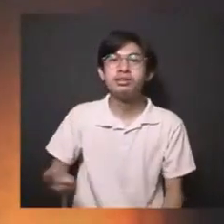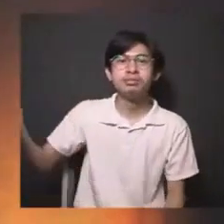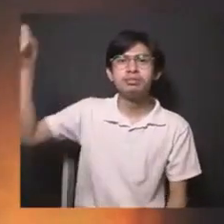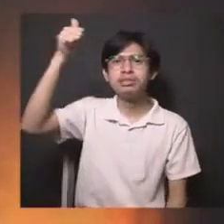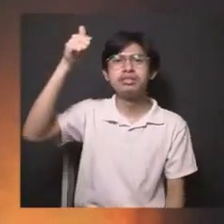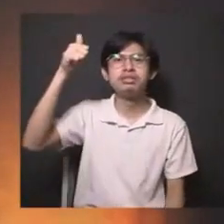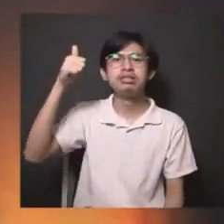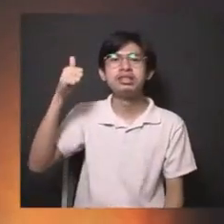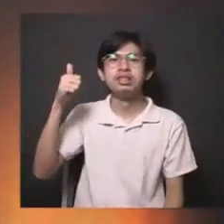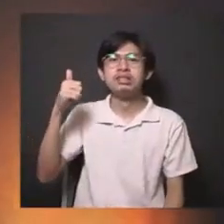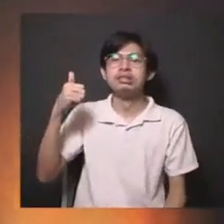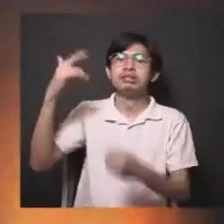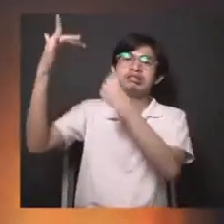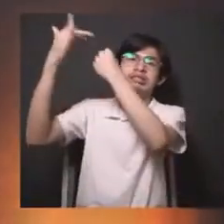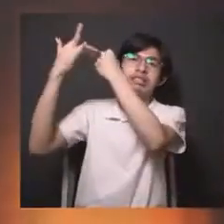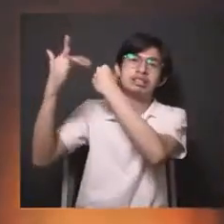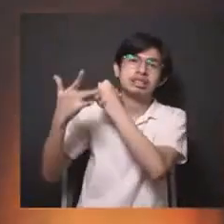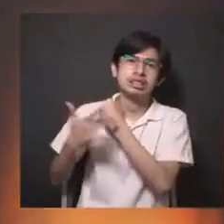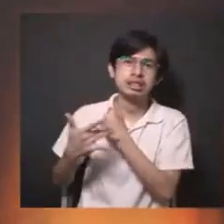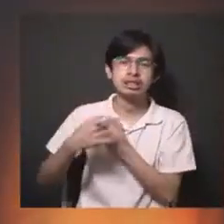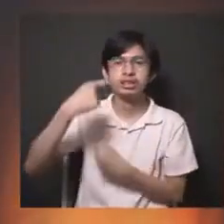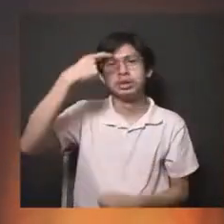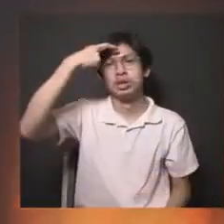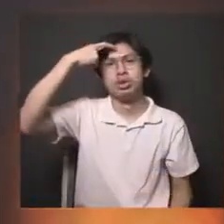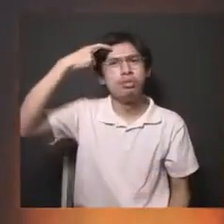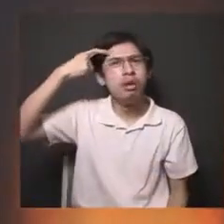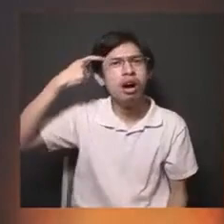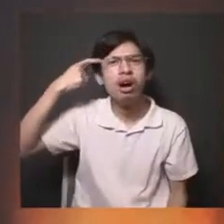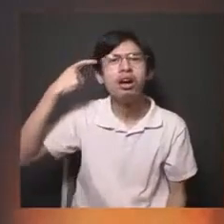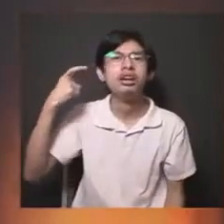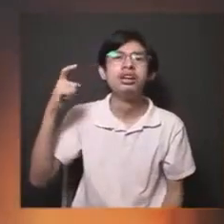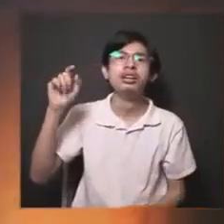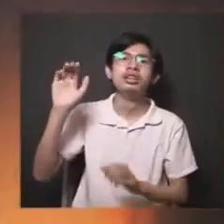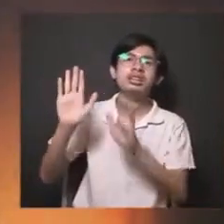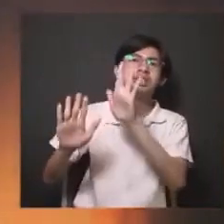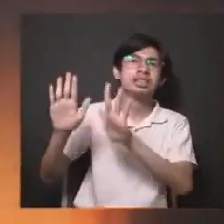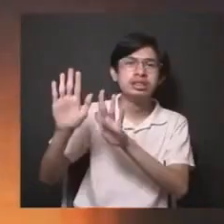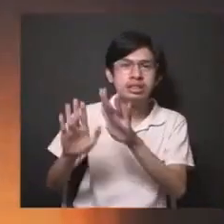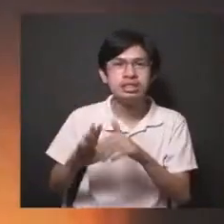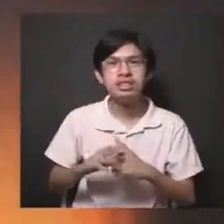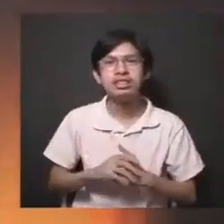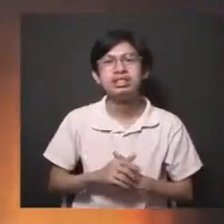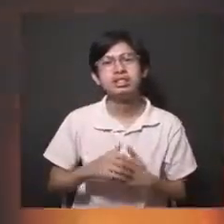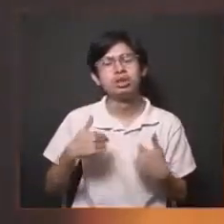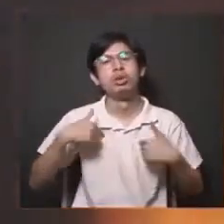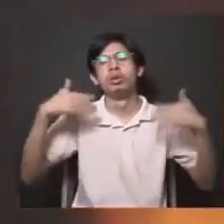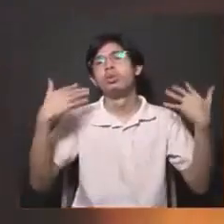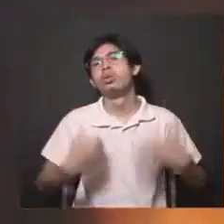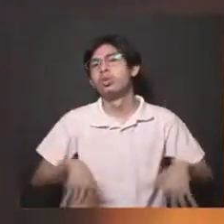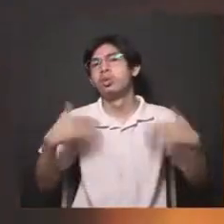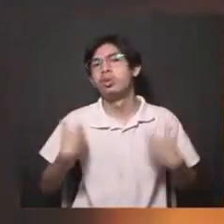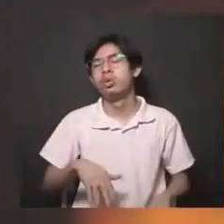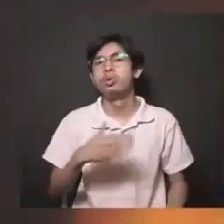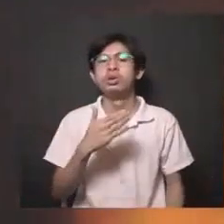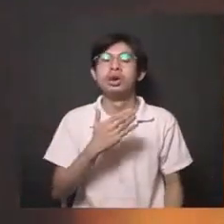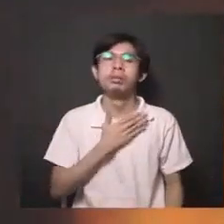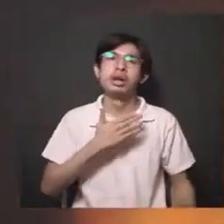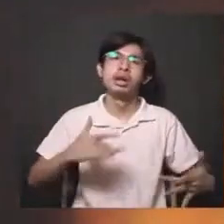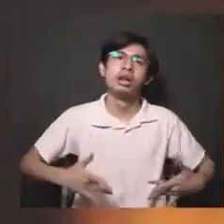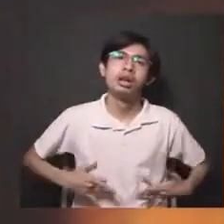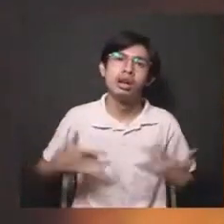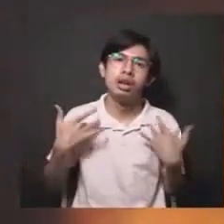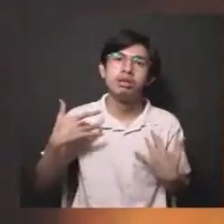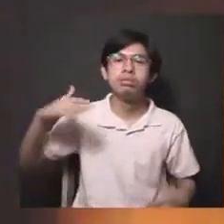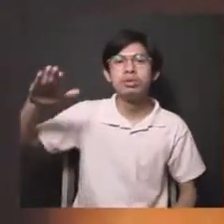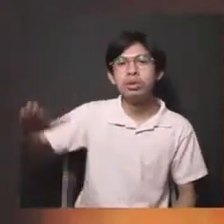me. And so you could say that a huge chunk of my childhood